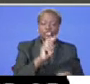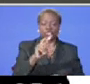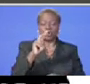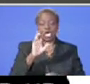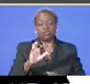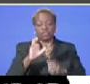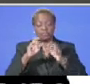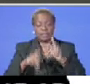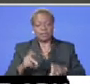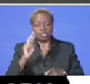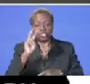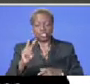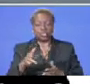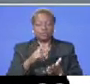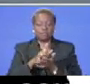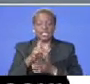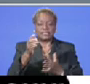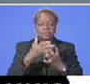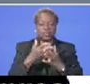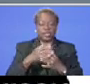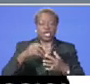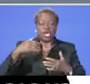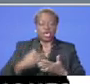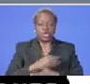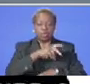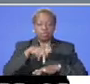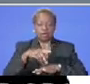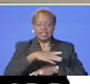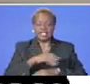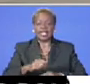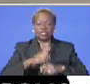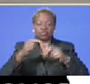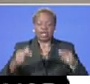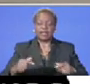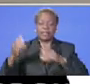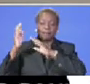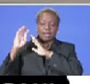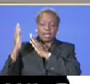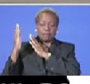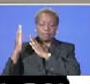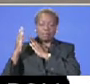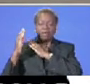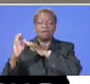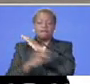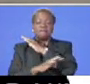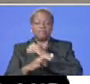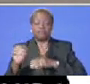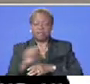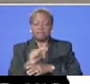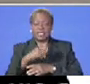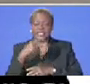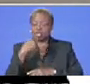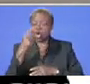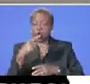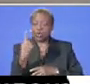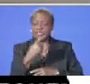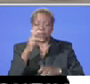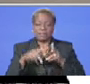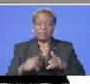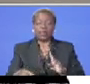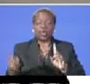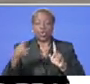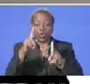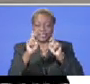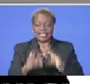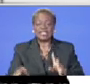flights between New Providence and Grand Bahama. Foreign Affairs has stressed that only those who tested negative for COVID-19 and have